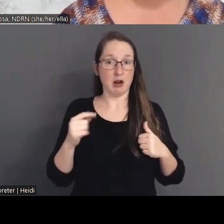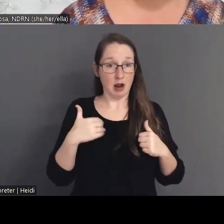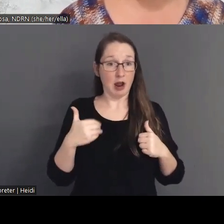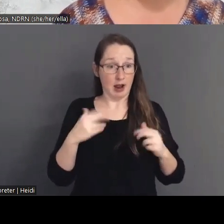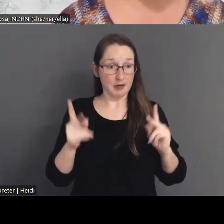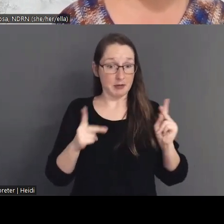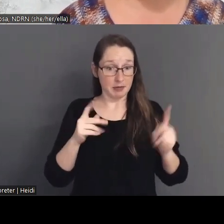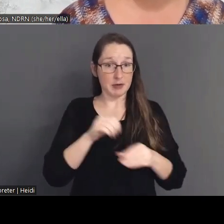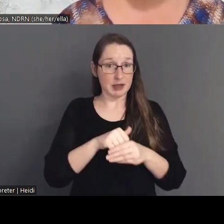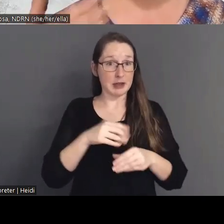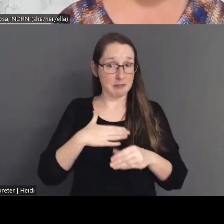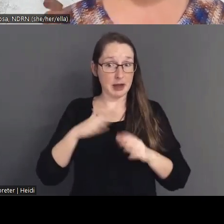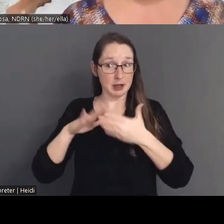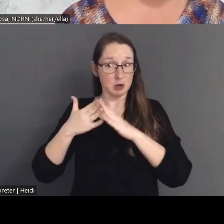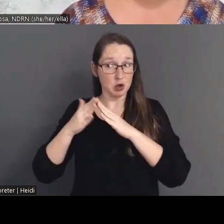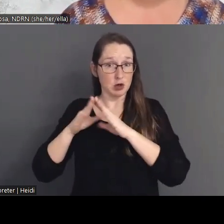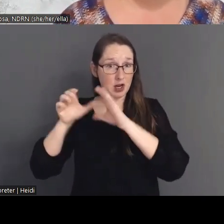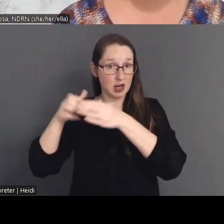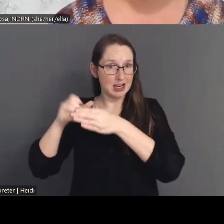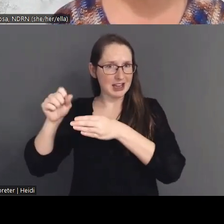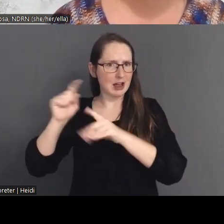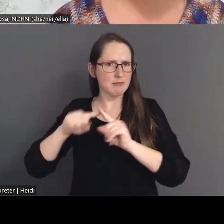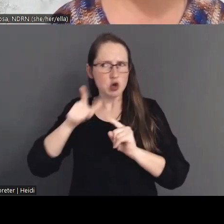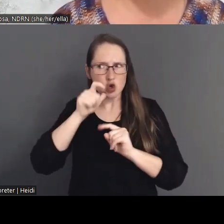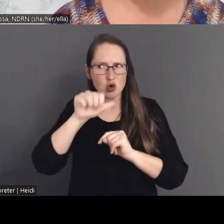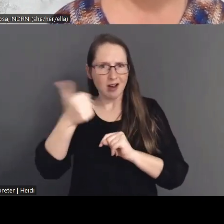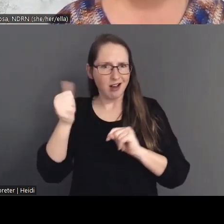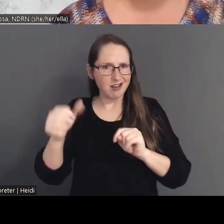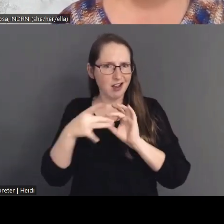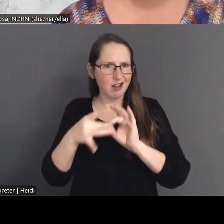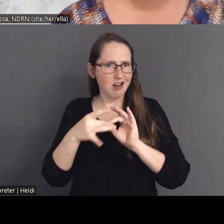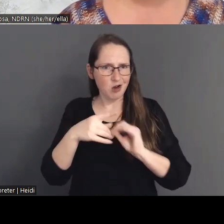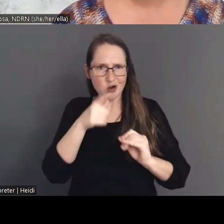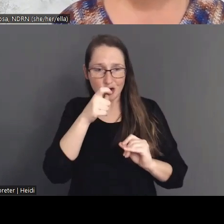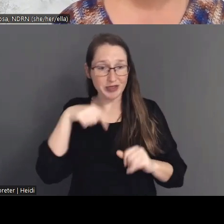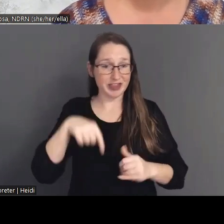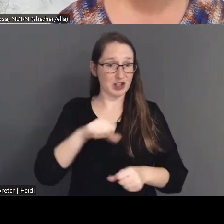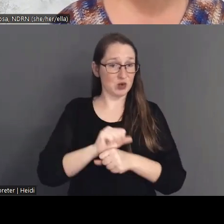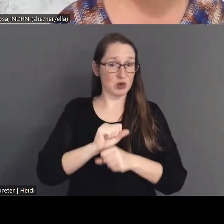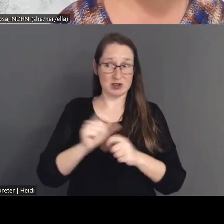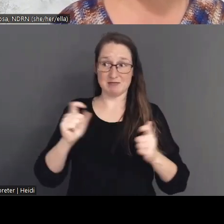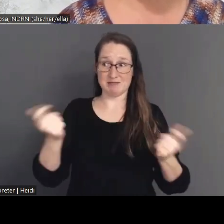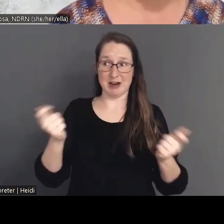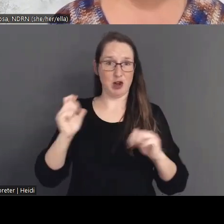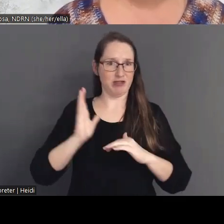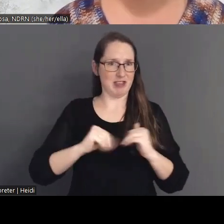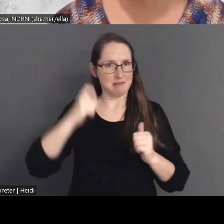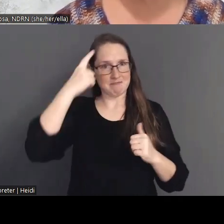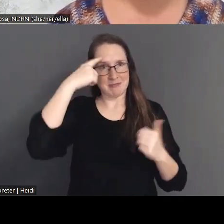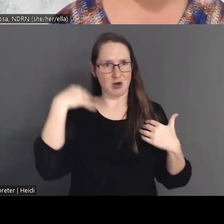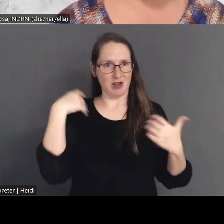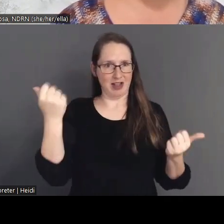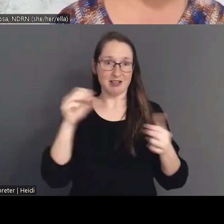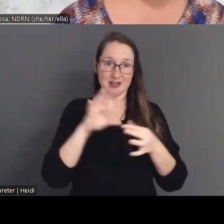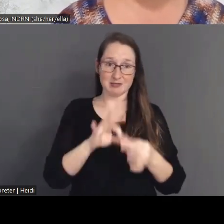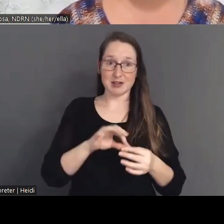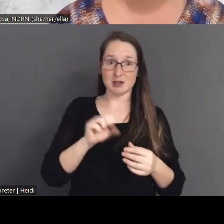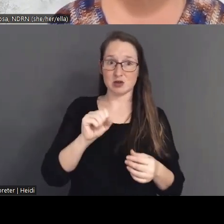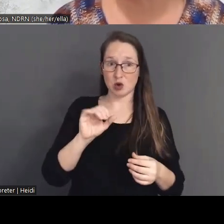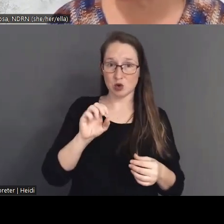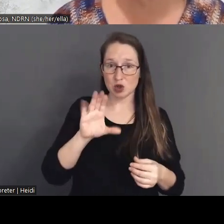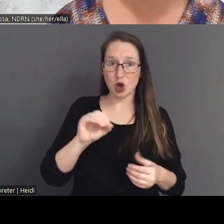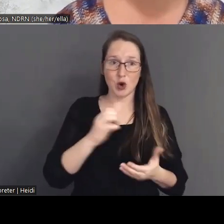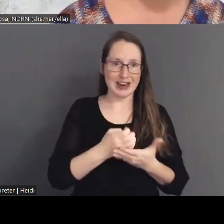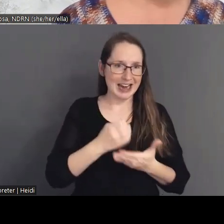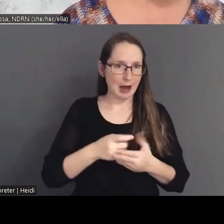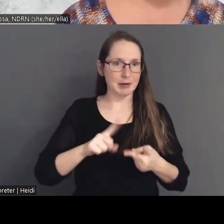in my immediate community, but I don't know who else to connect with. And this work is bigger than mental health. It's about socioeconomics. It's